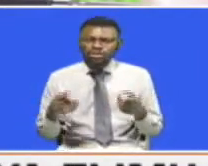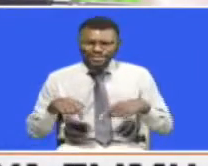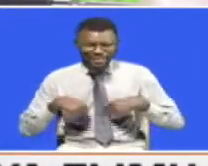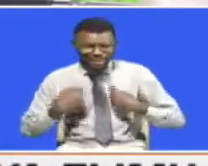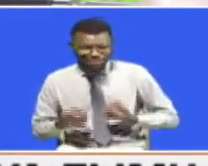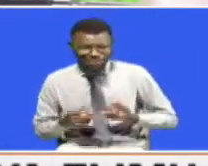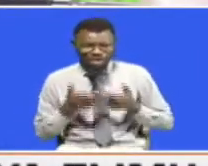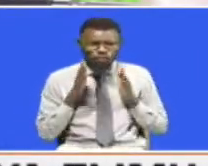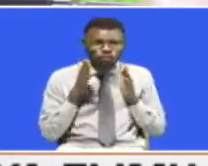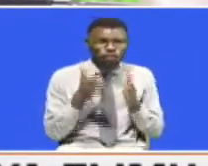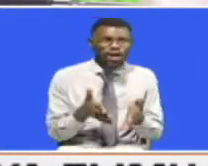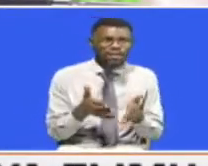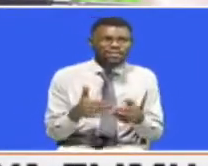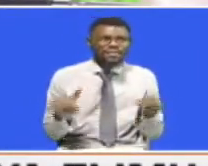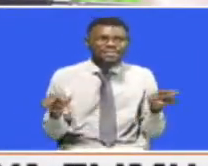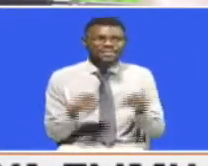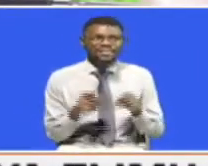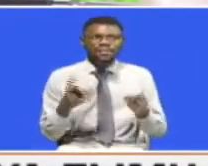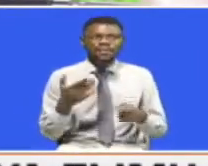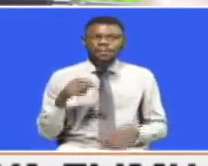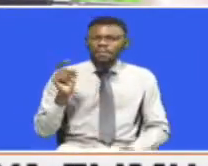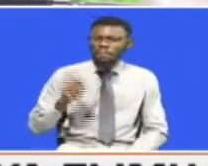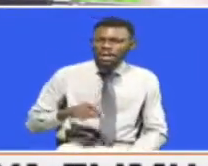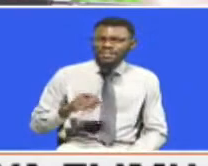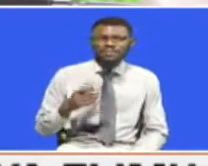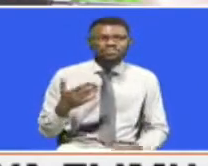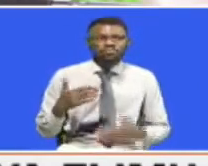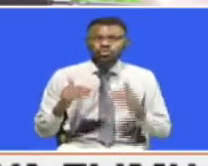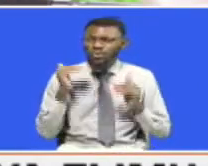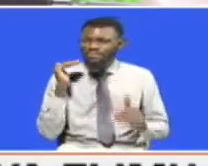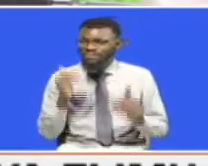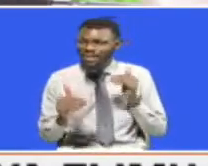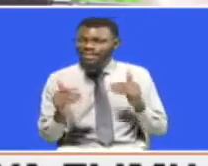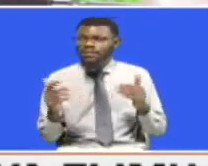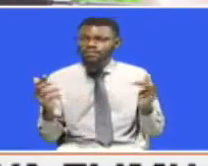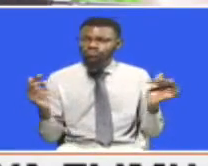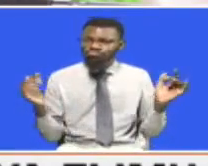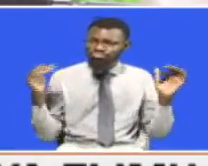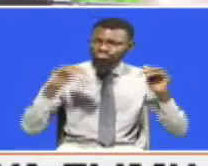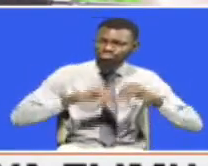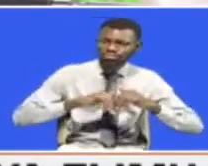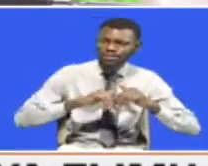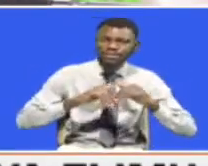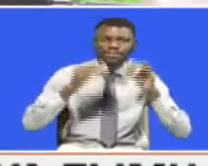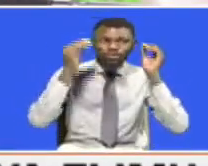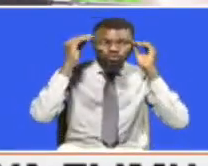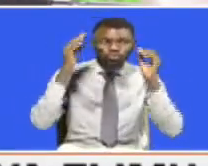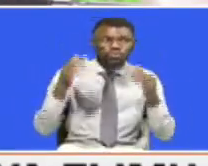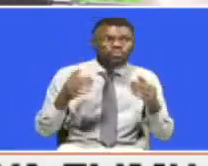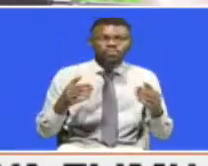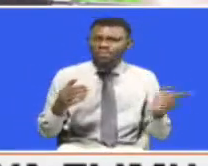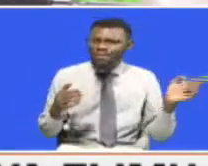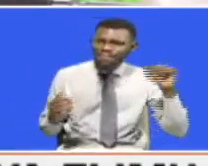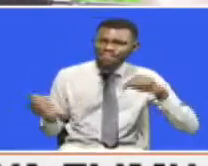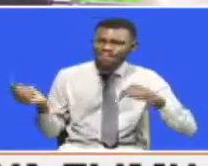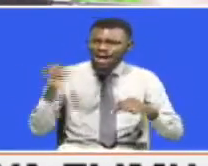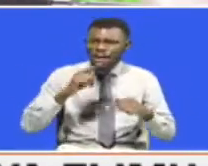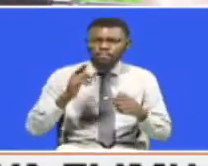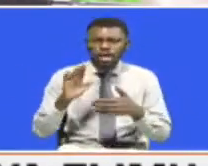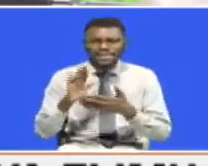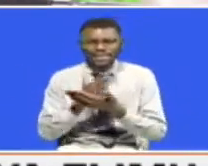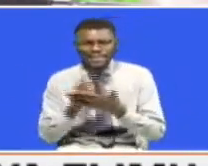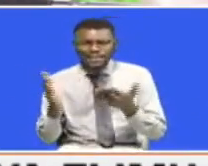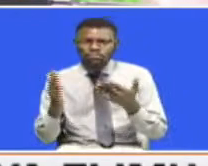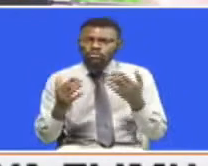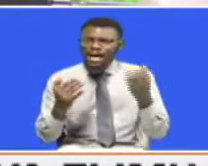we organize symposia, even inter-university symposia, where students right from undergraduate can come and share on their competencies